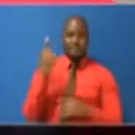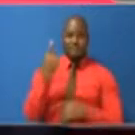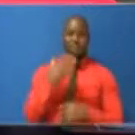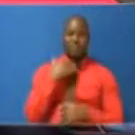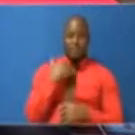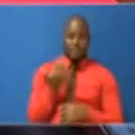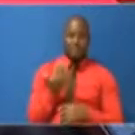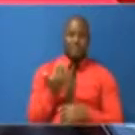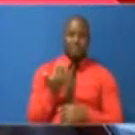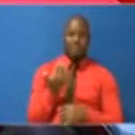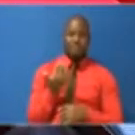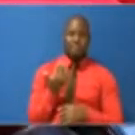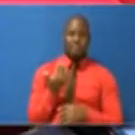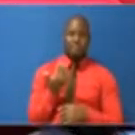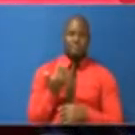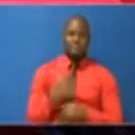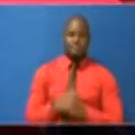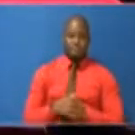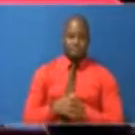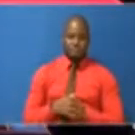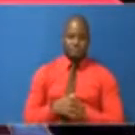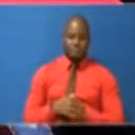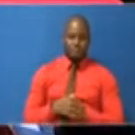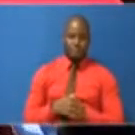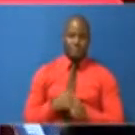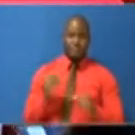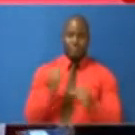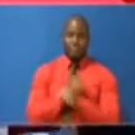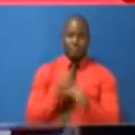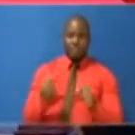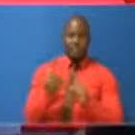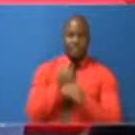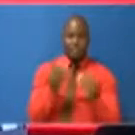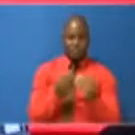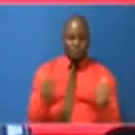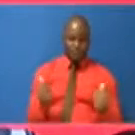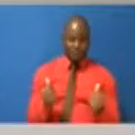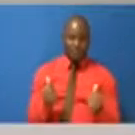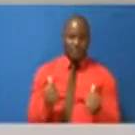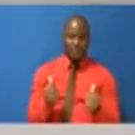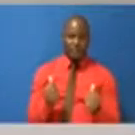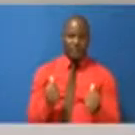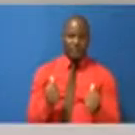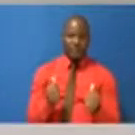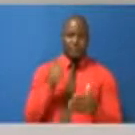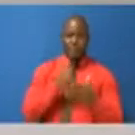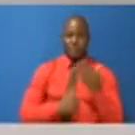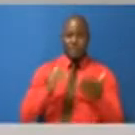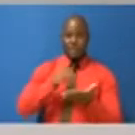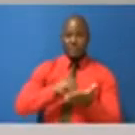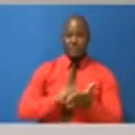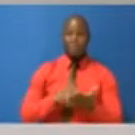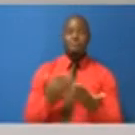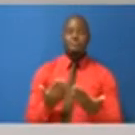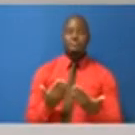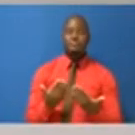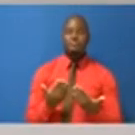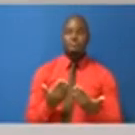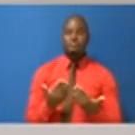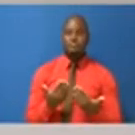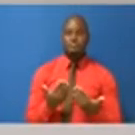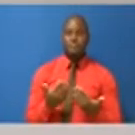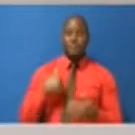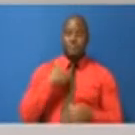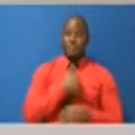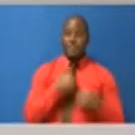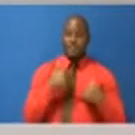on it in one minute but generally cannot be resolved in this much time once again we break it down um do we